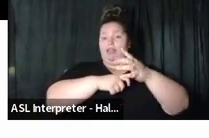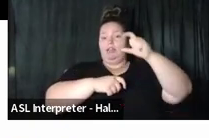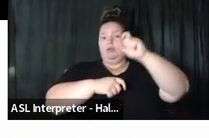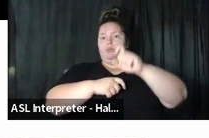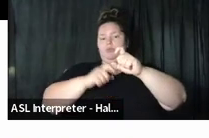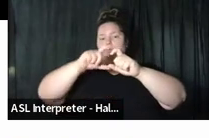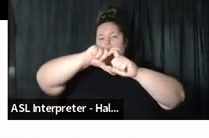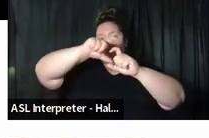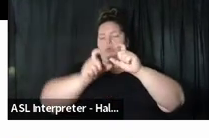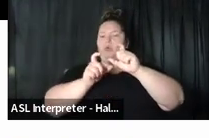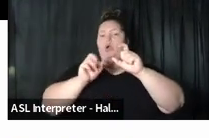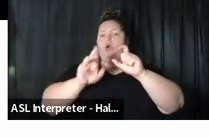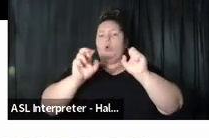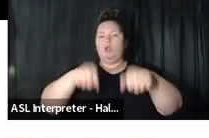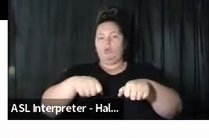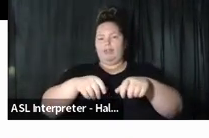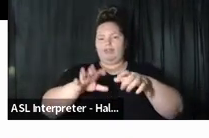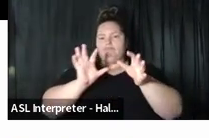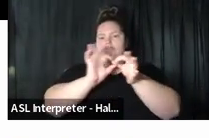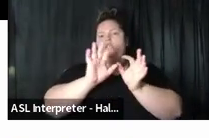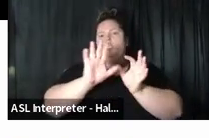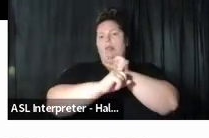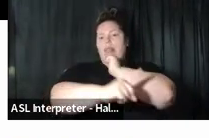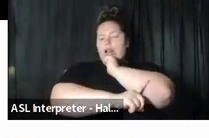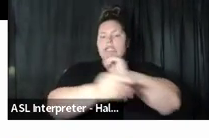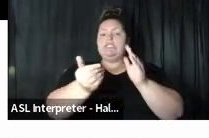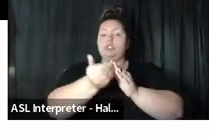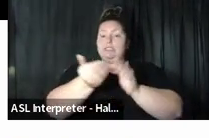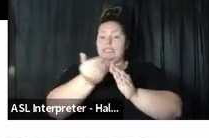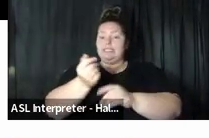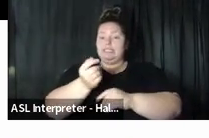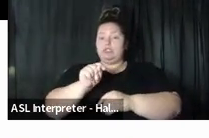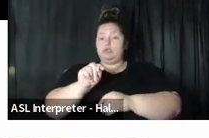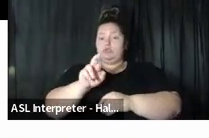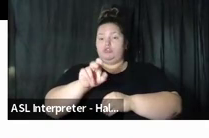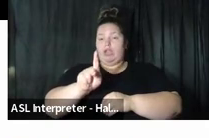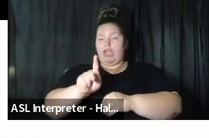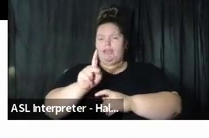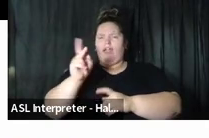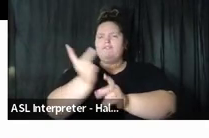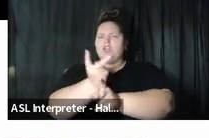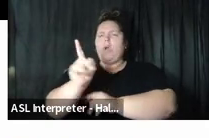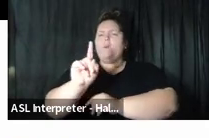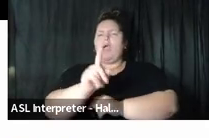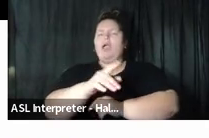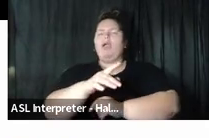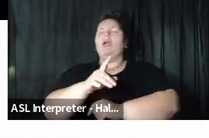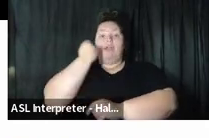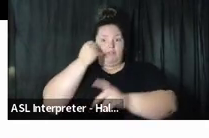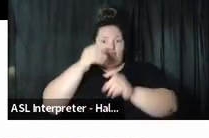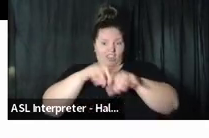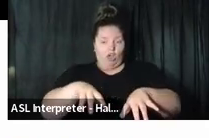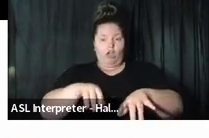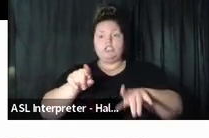luggage. So it's just easier to be able to like track things if they get lost. They also have like a wristband where you can